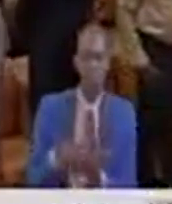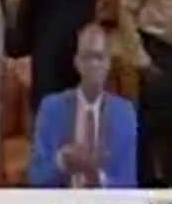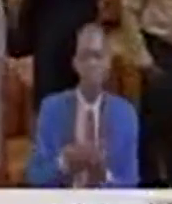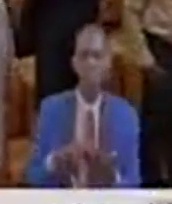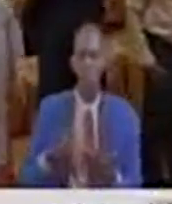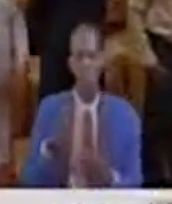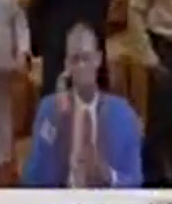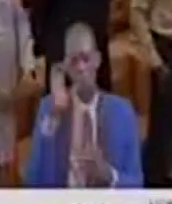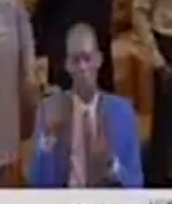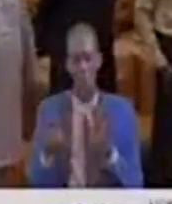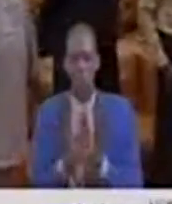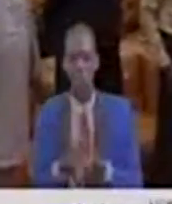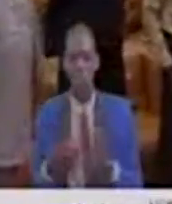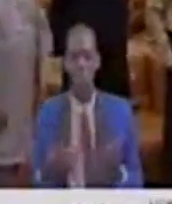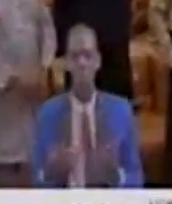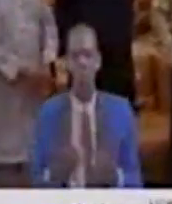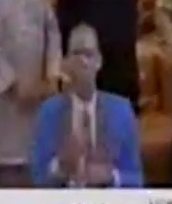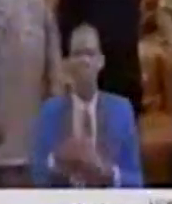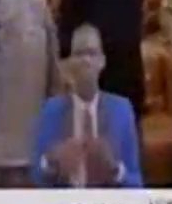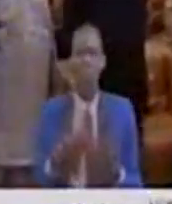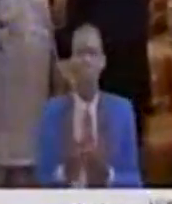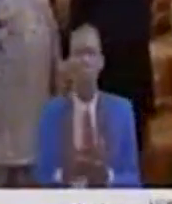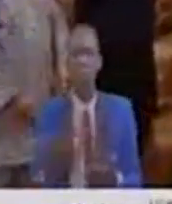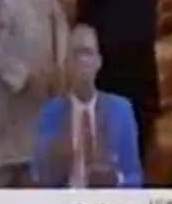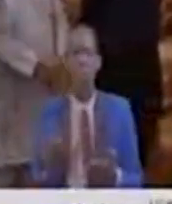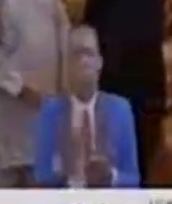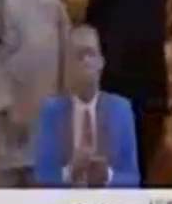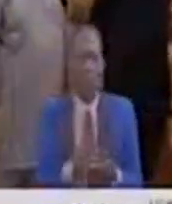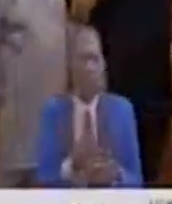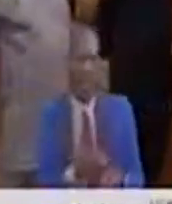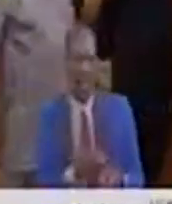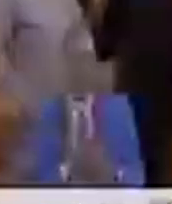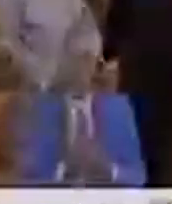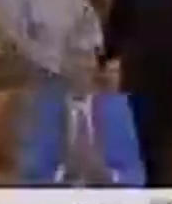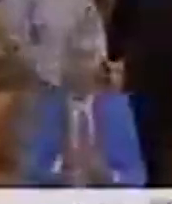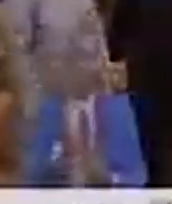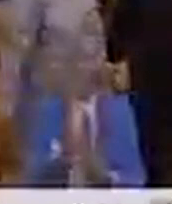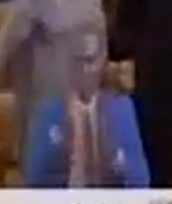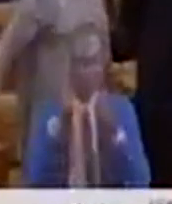and those things that attract your attention.